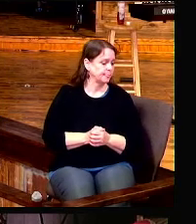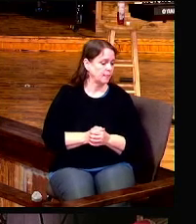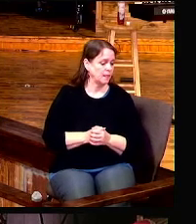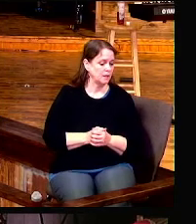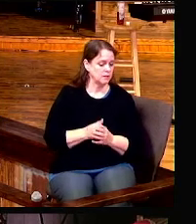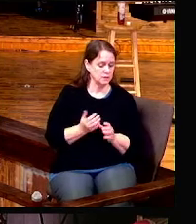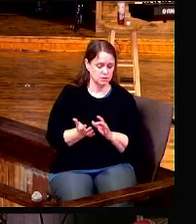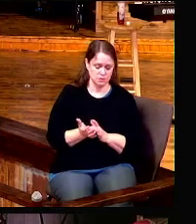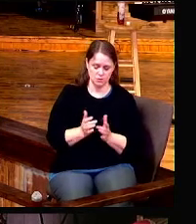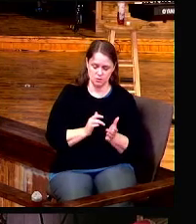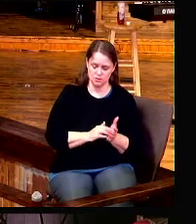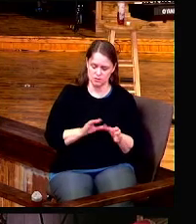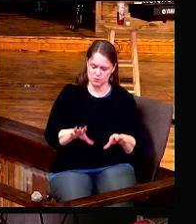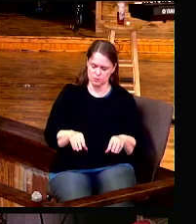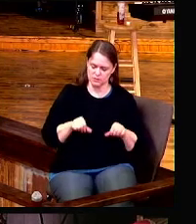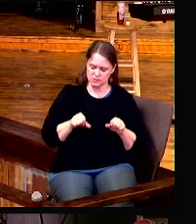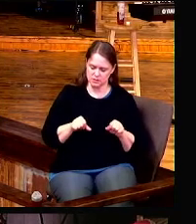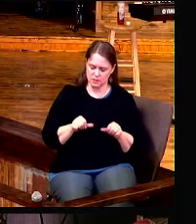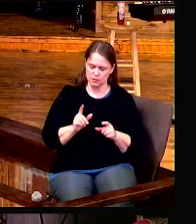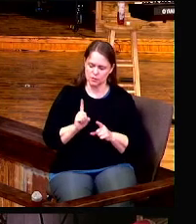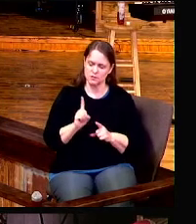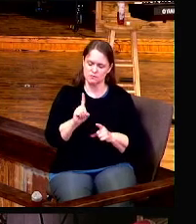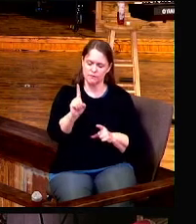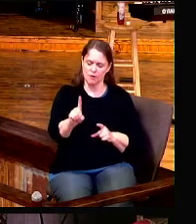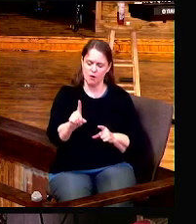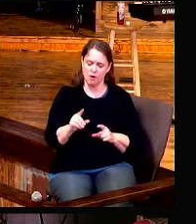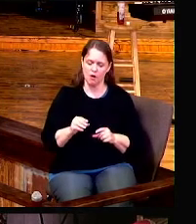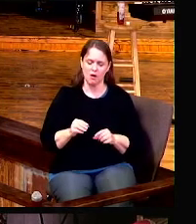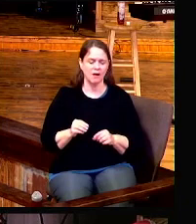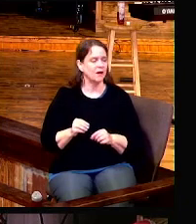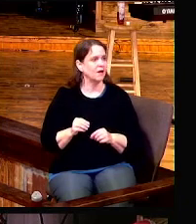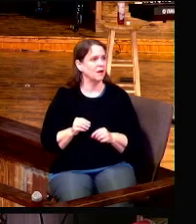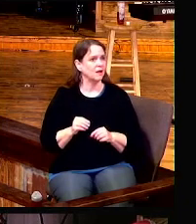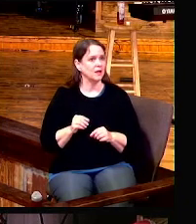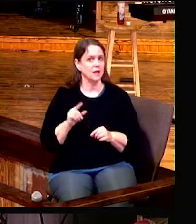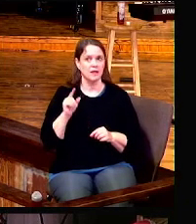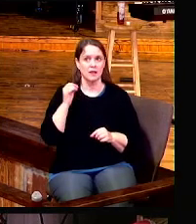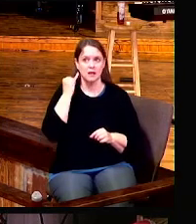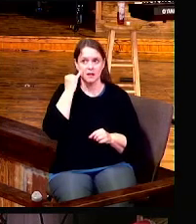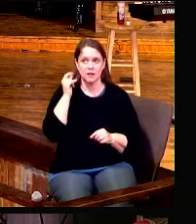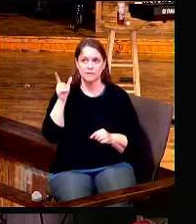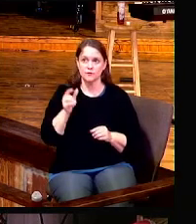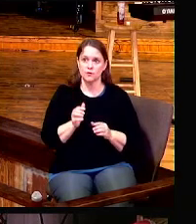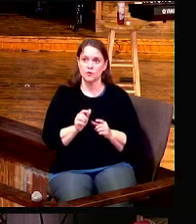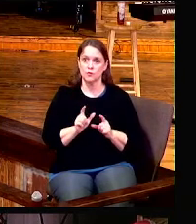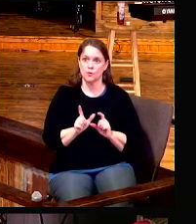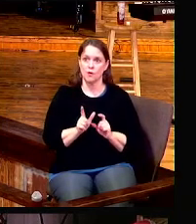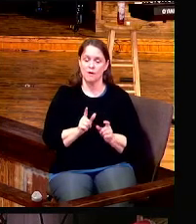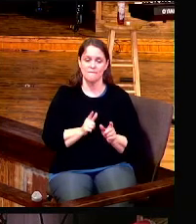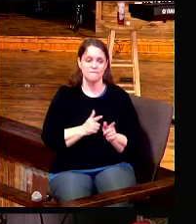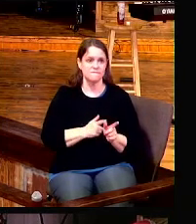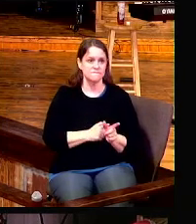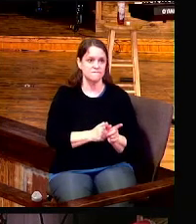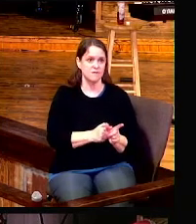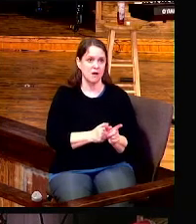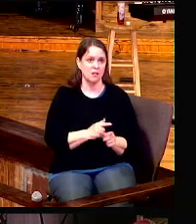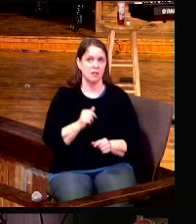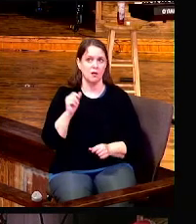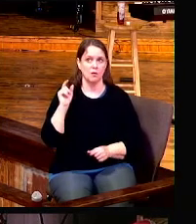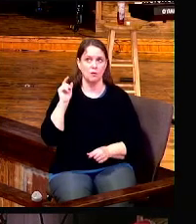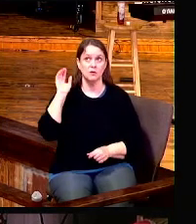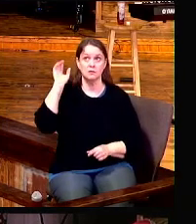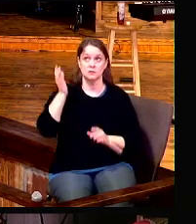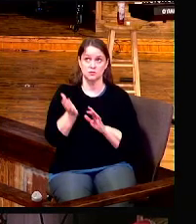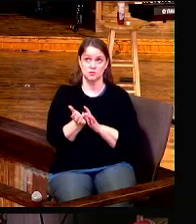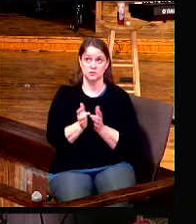you as far as you're willing to go, as fast as you're willing to follow him. Amen. All right. So the